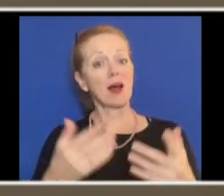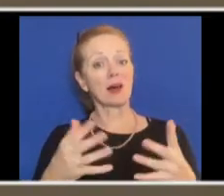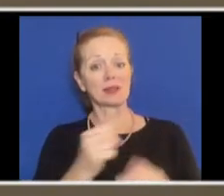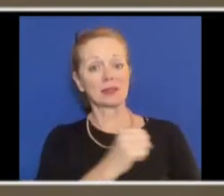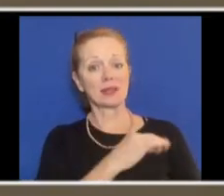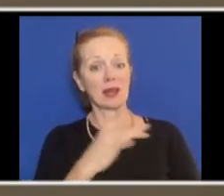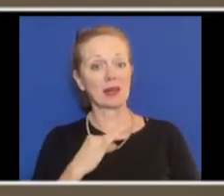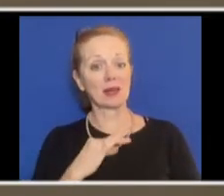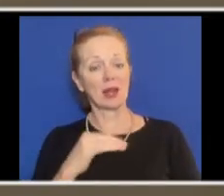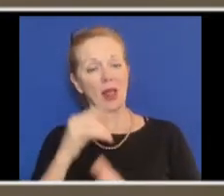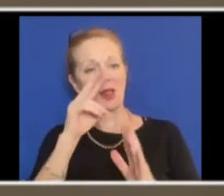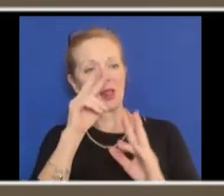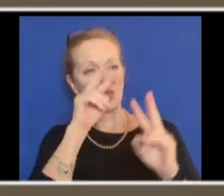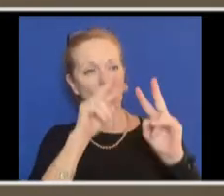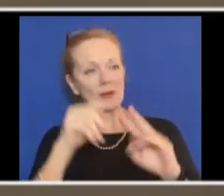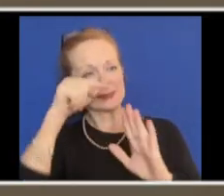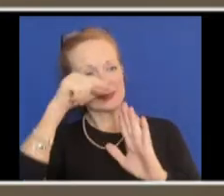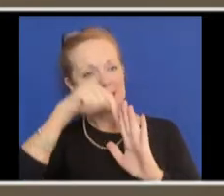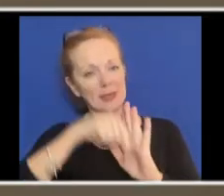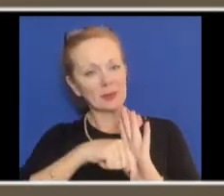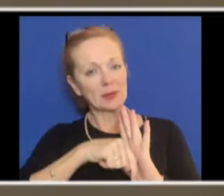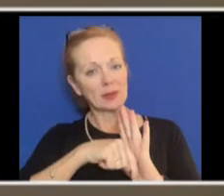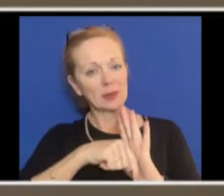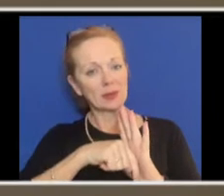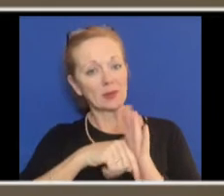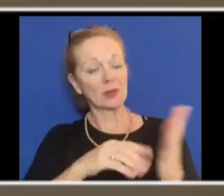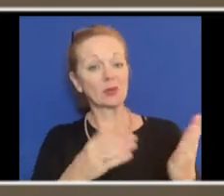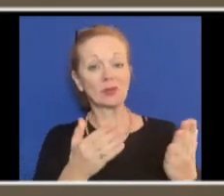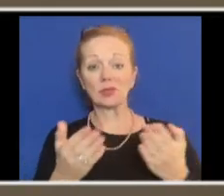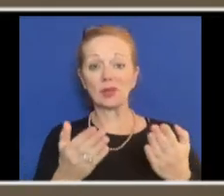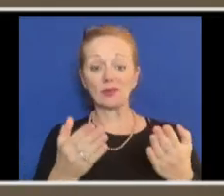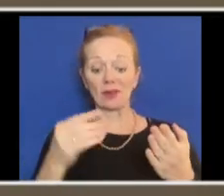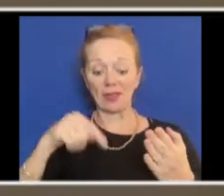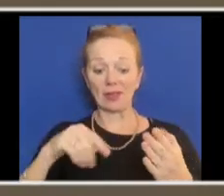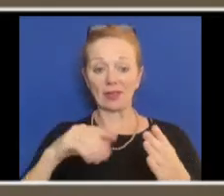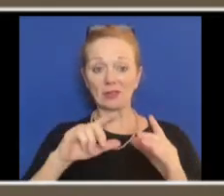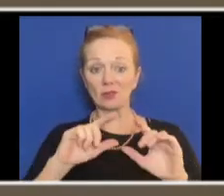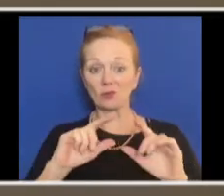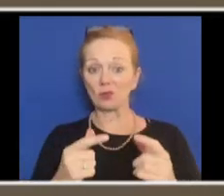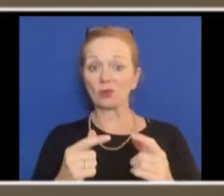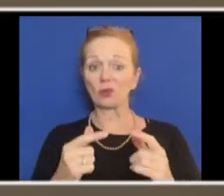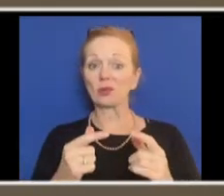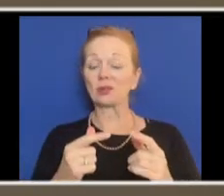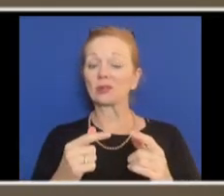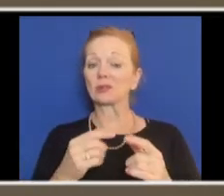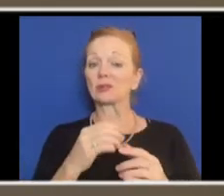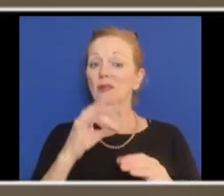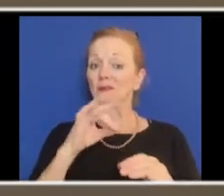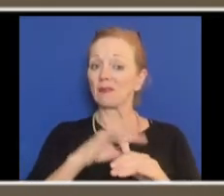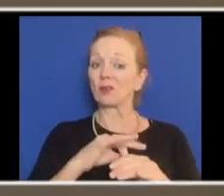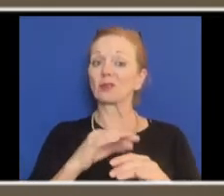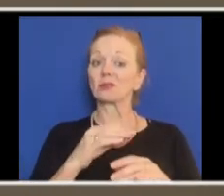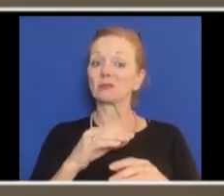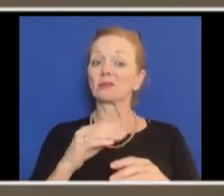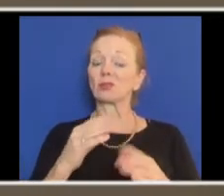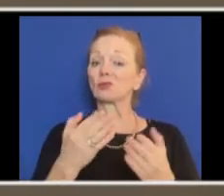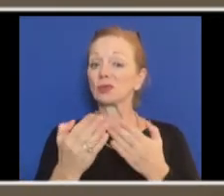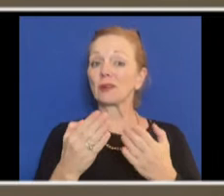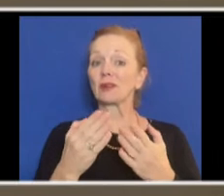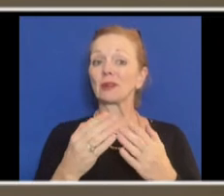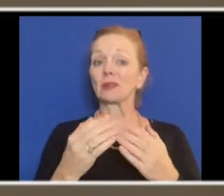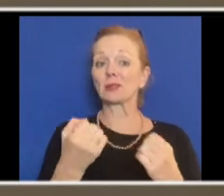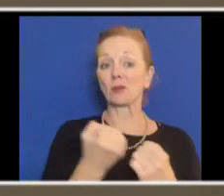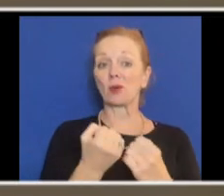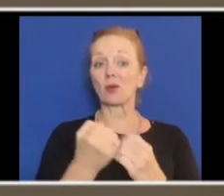to look deeply into that because when you serve on this body or a body as an appointee you are serving on behalf of a unit